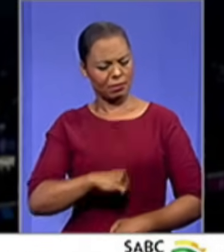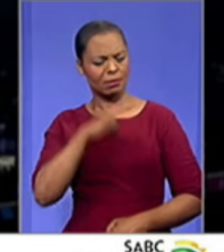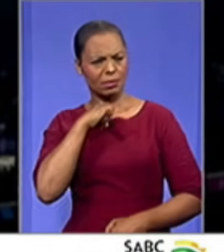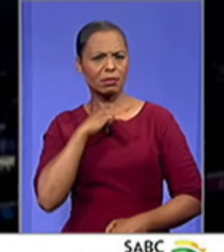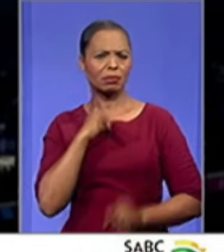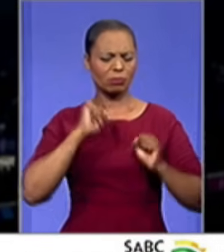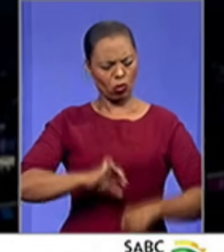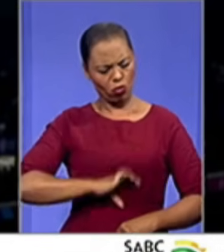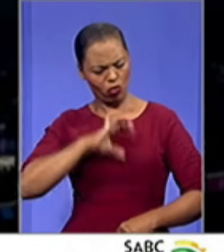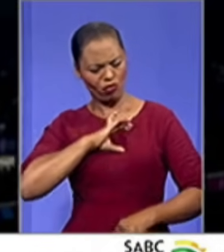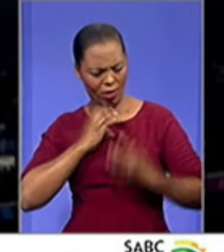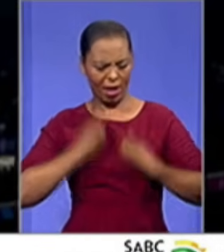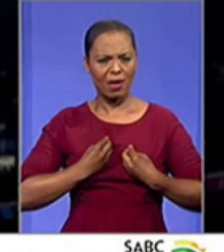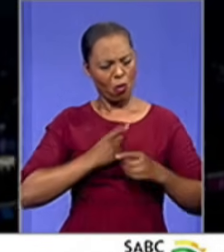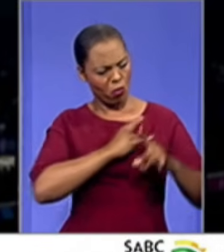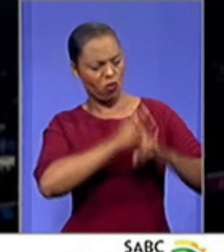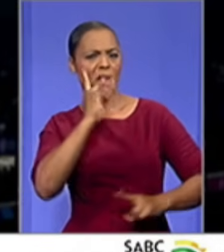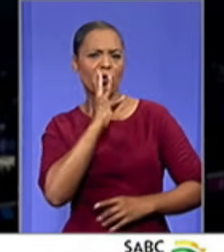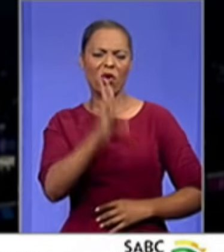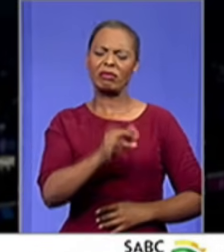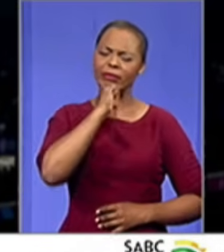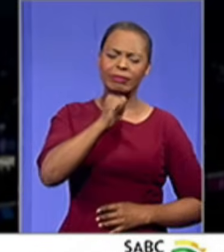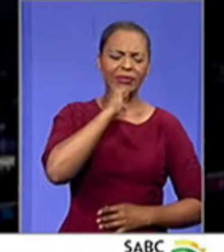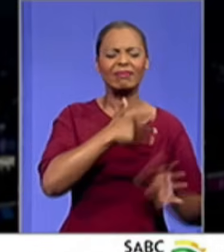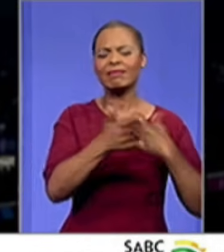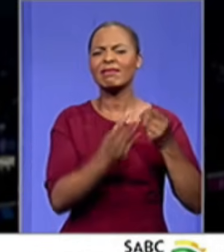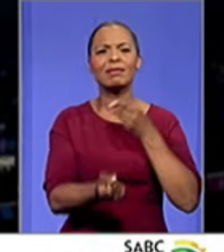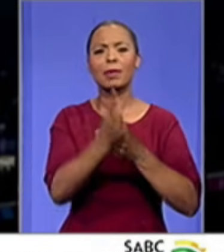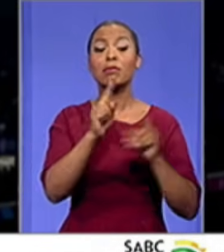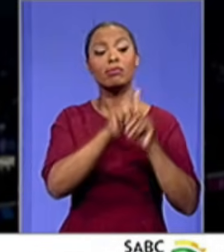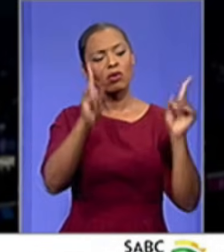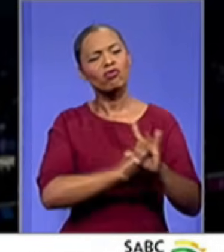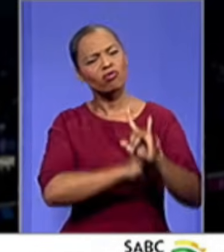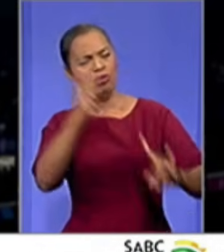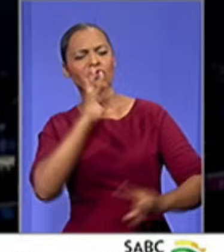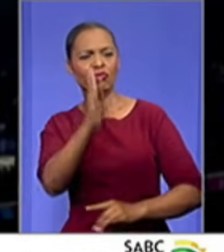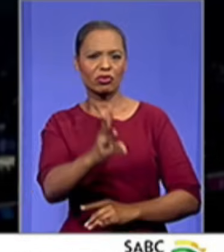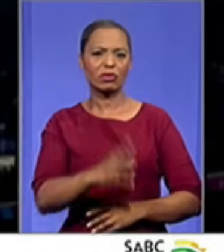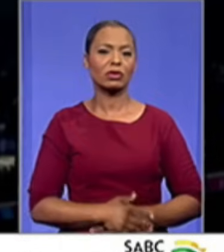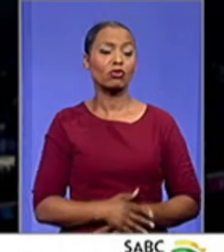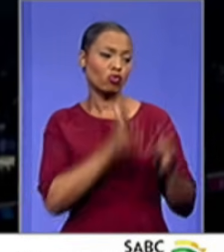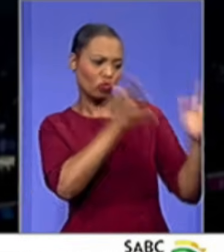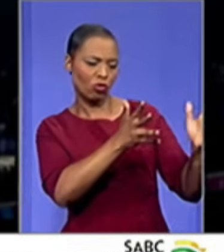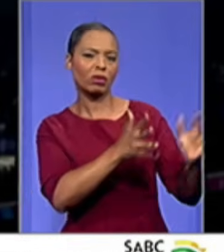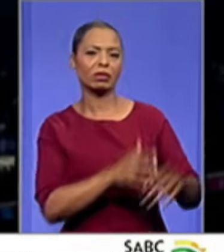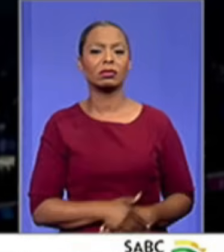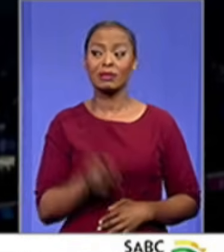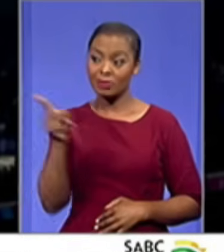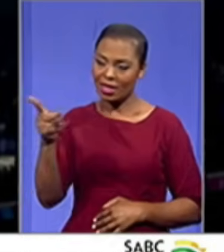wina, go le bjang kapa bjang re tlo šoma ka thata ra e wina game. Bjale a ba